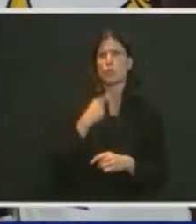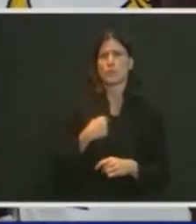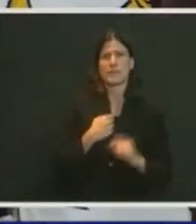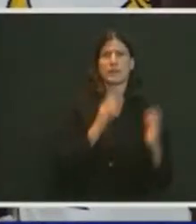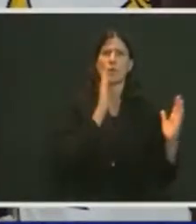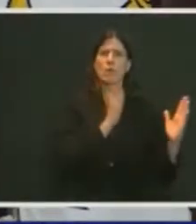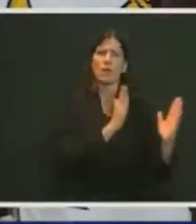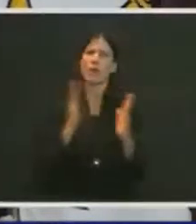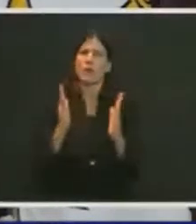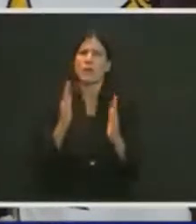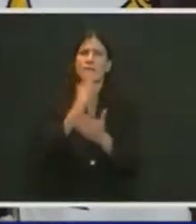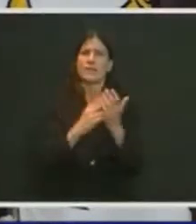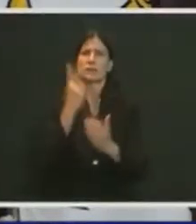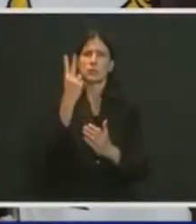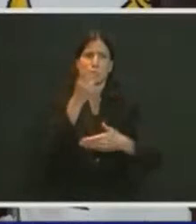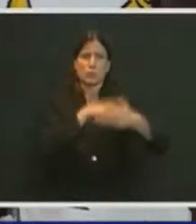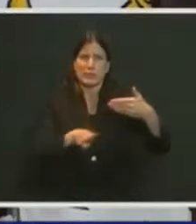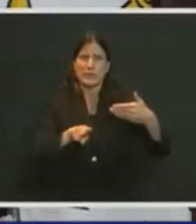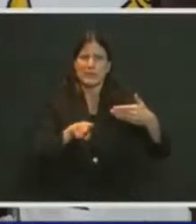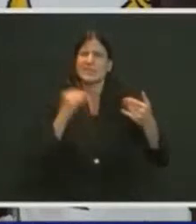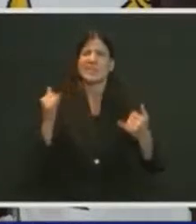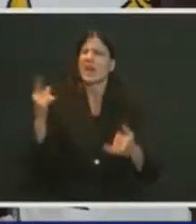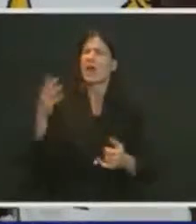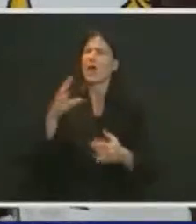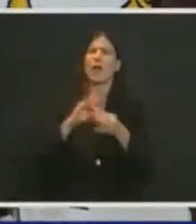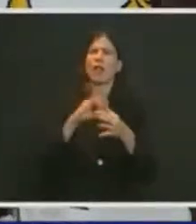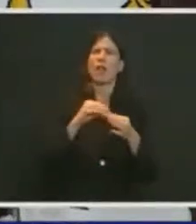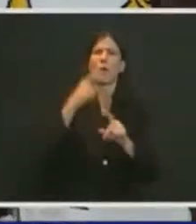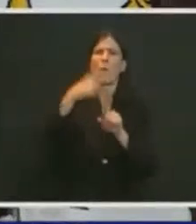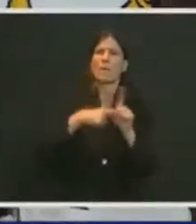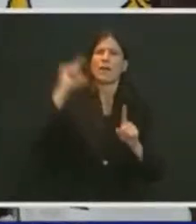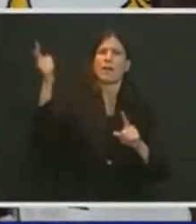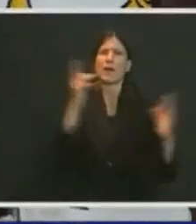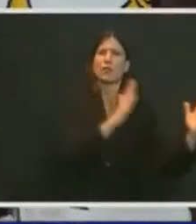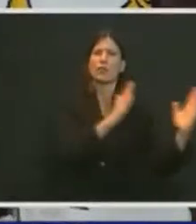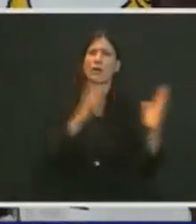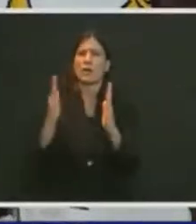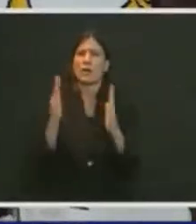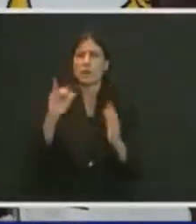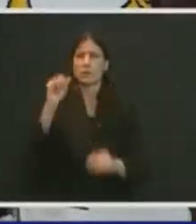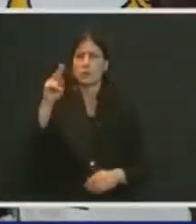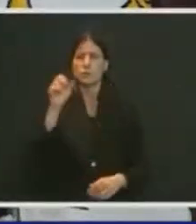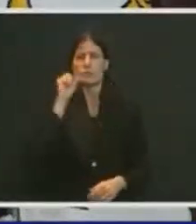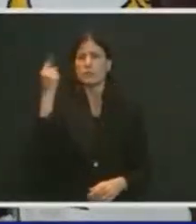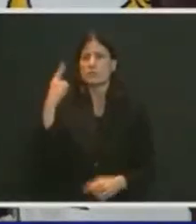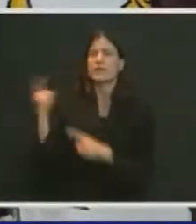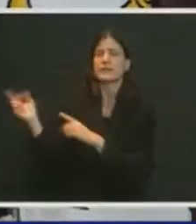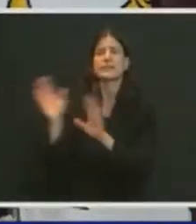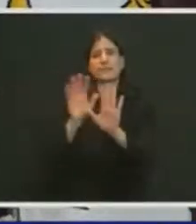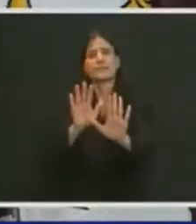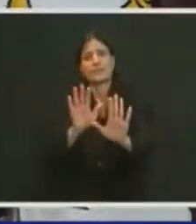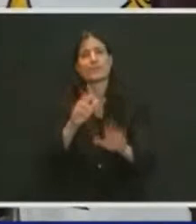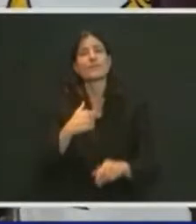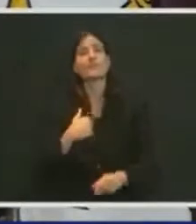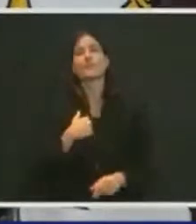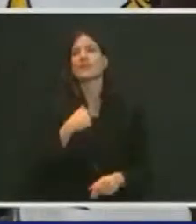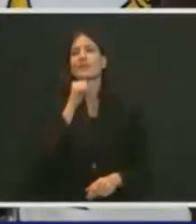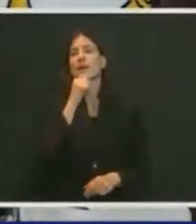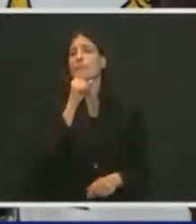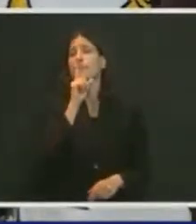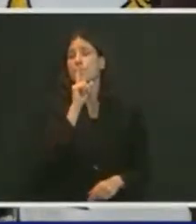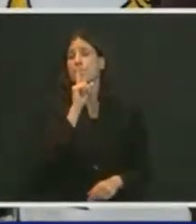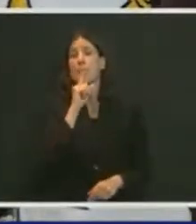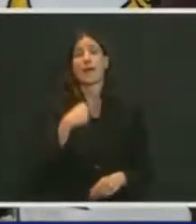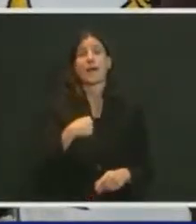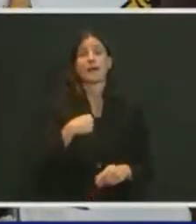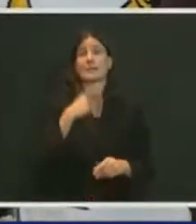was saying, what I tried to say is we're thinking weeks, not months. This should be weeks. I have the 14 days in